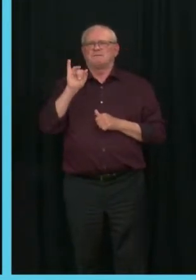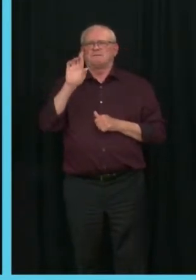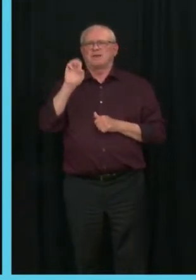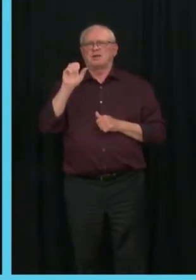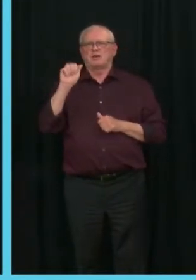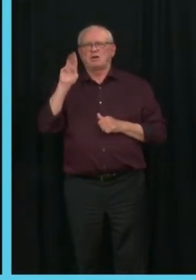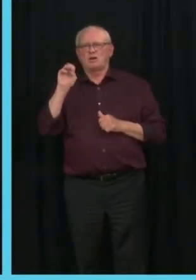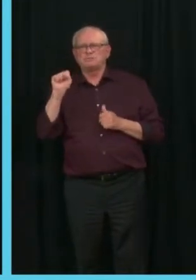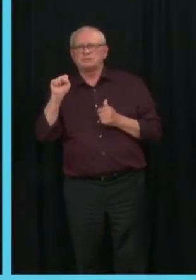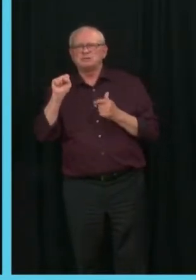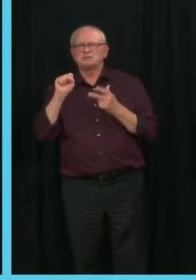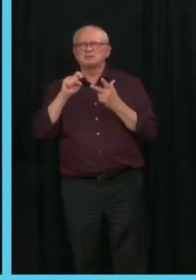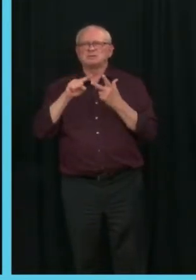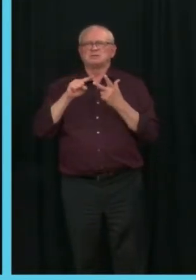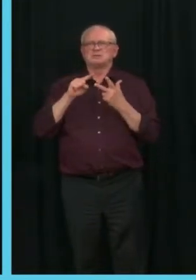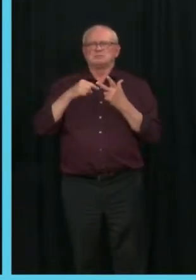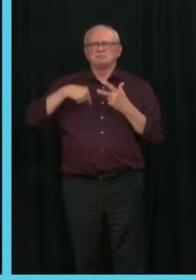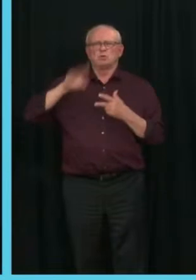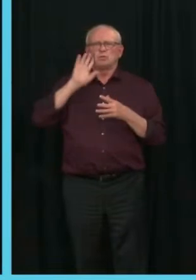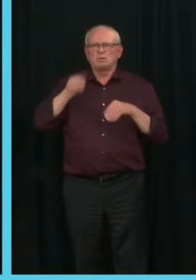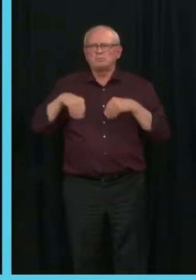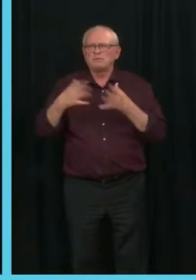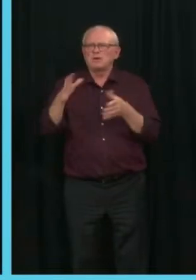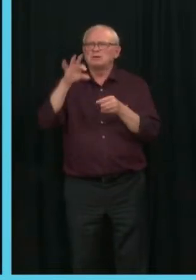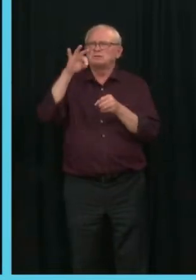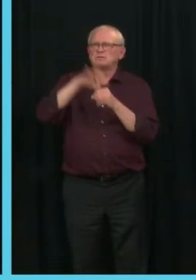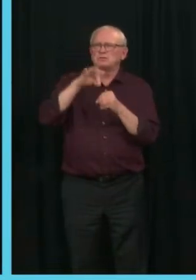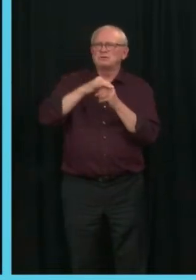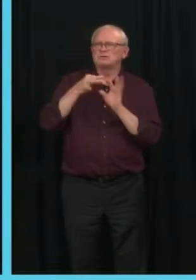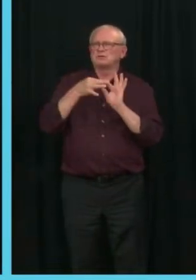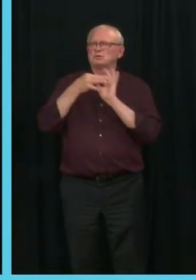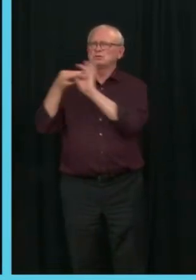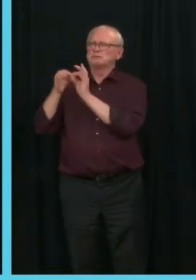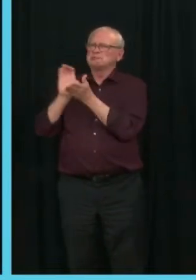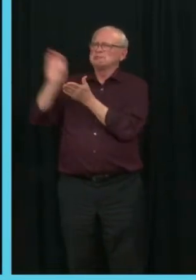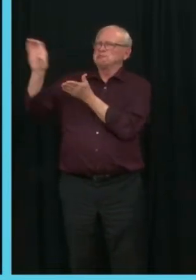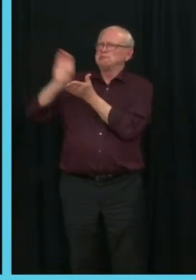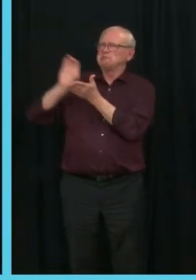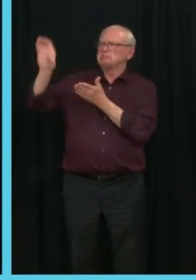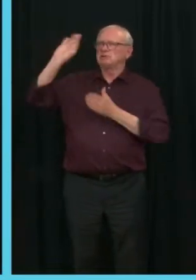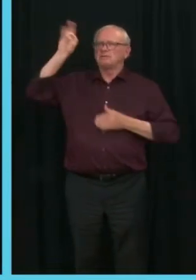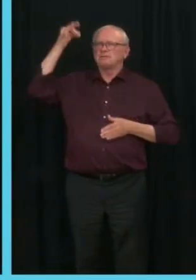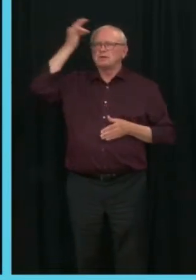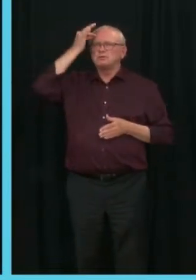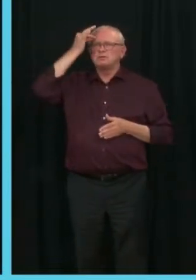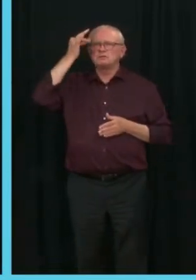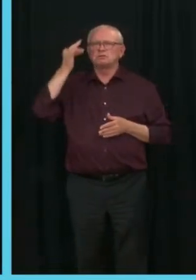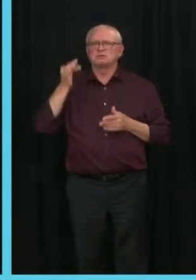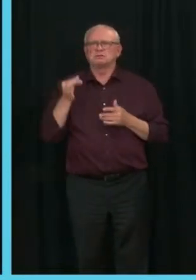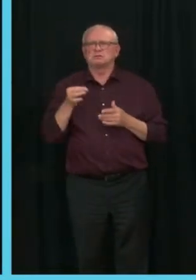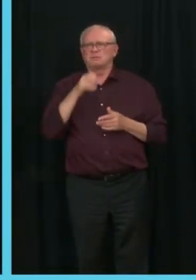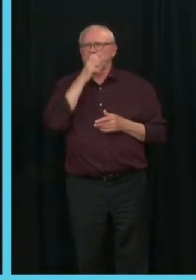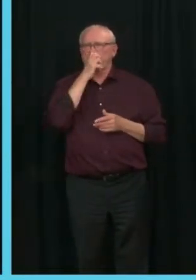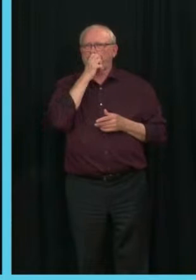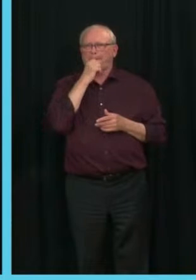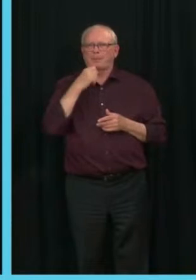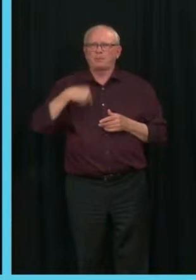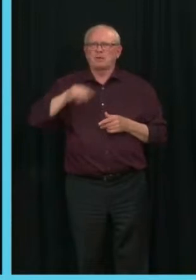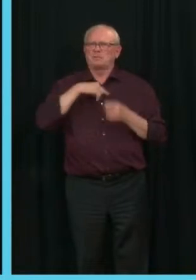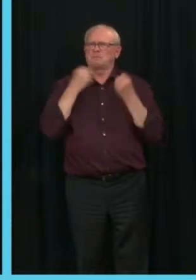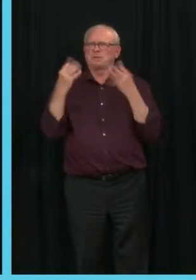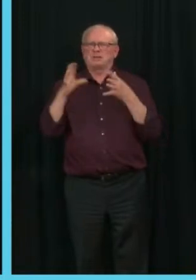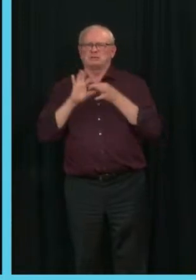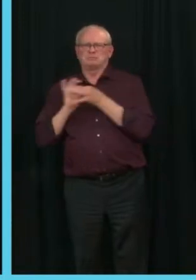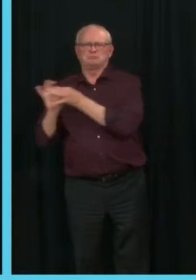equalization referendum. I think that once we get past COVID, we get to refocus on the issues that unite us, which are vast.